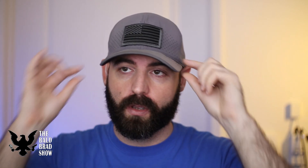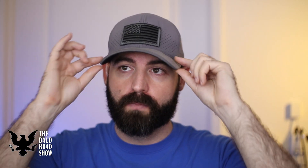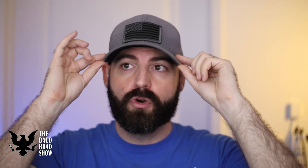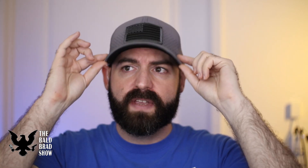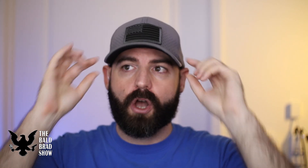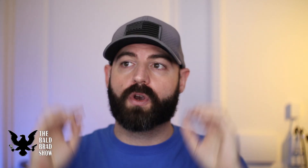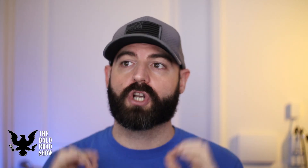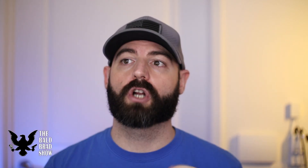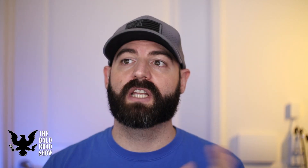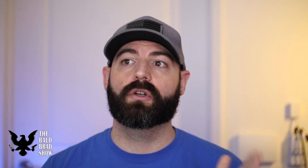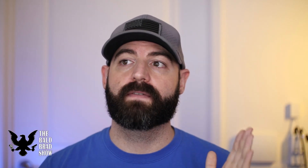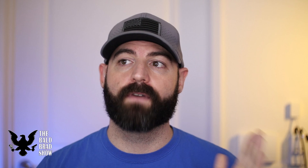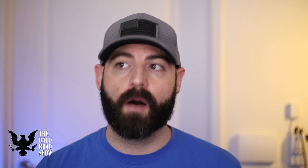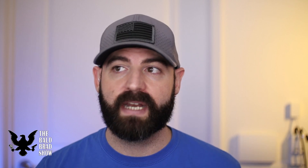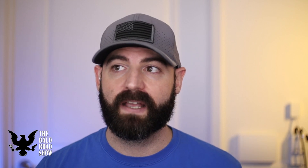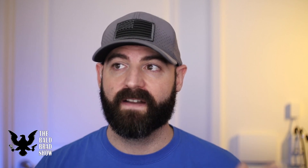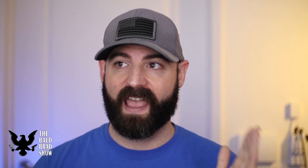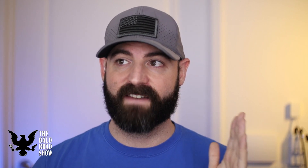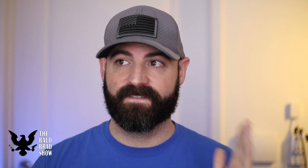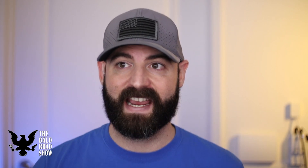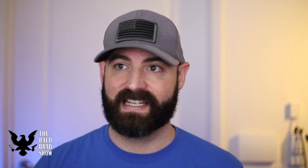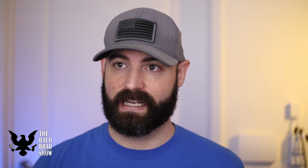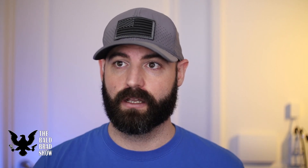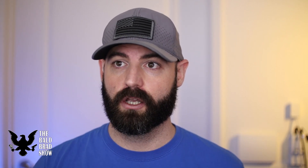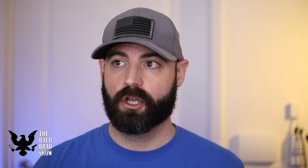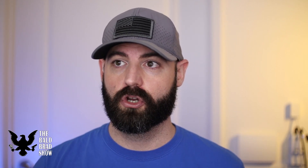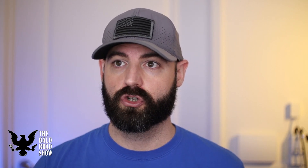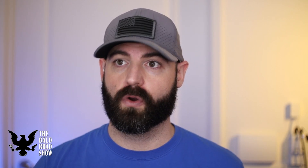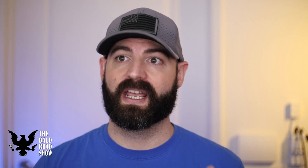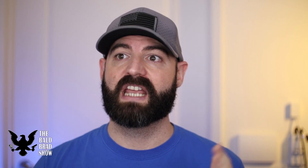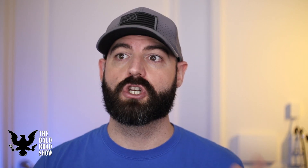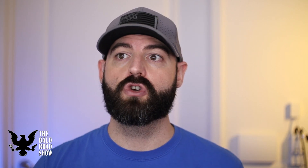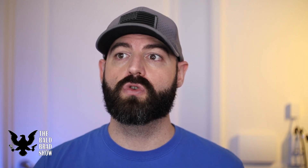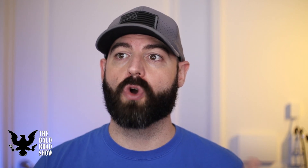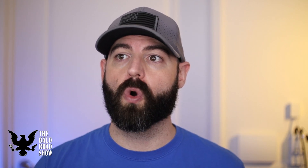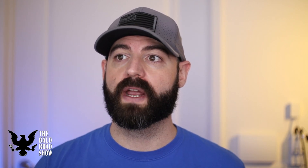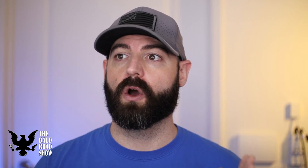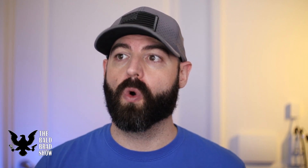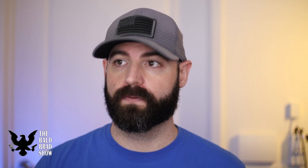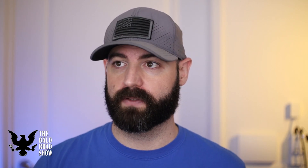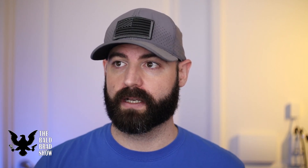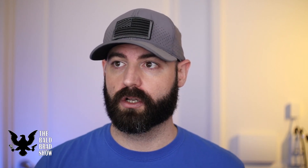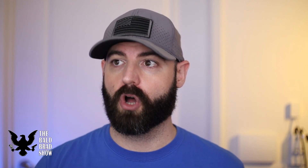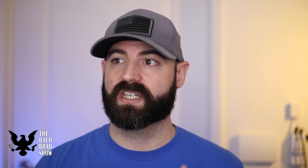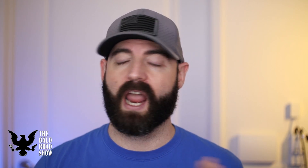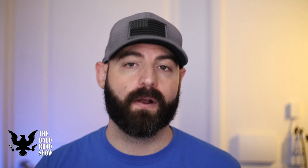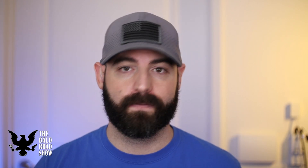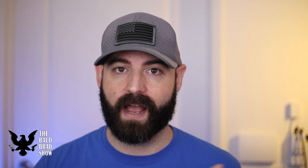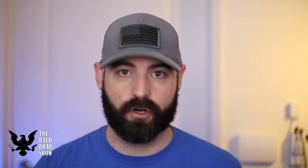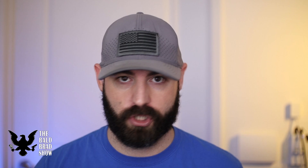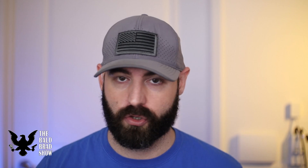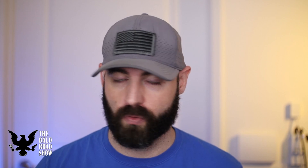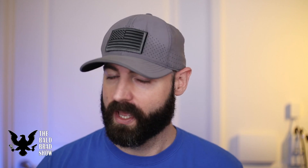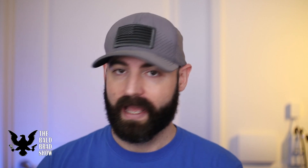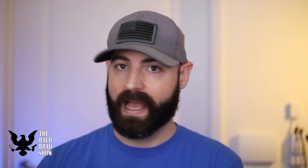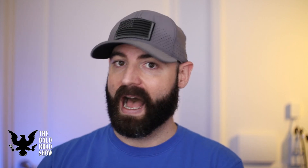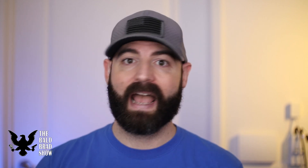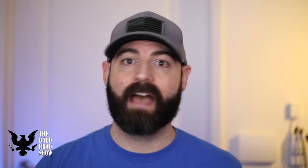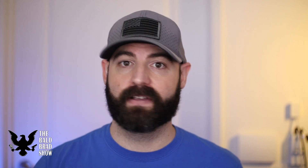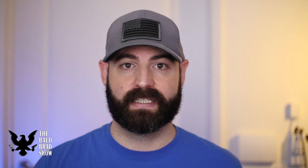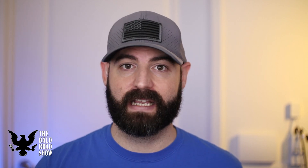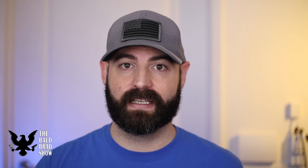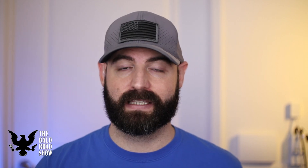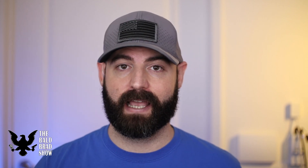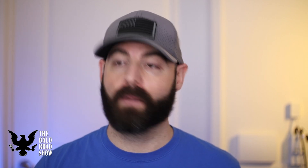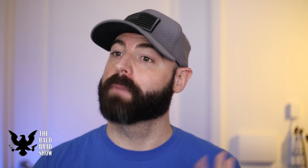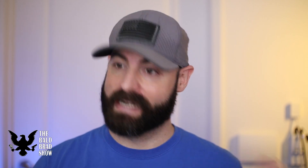this. Moviegoers are literally vomiting and fainting during a new gory horror flick called Terrifier 2. I